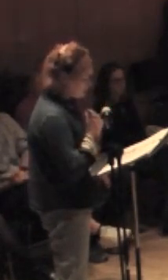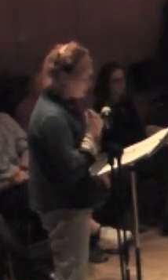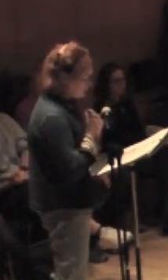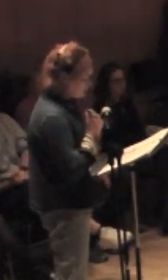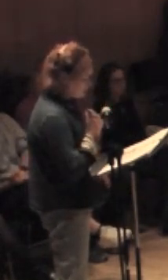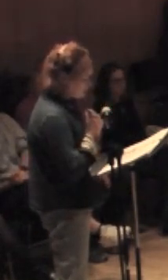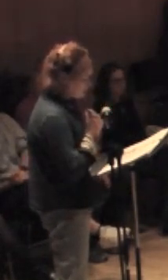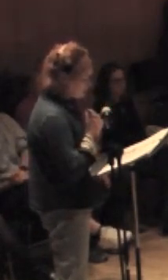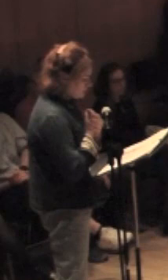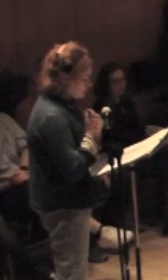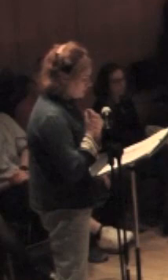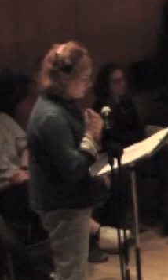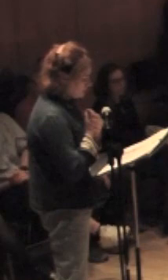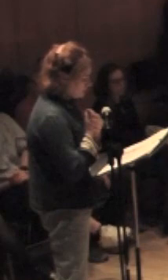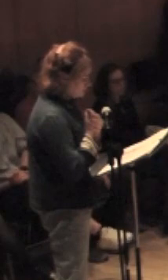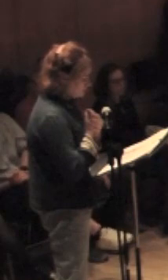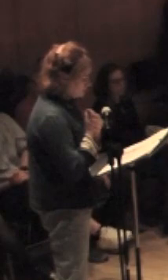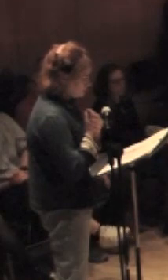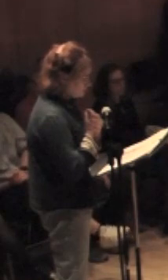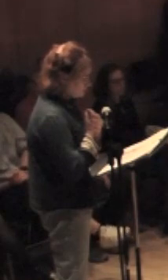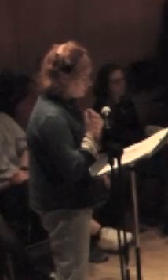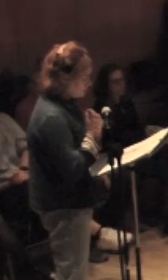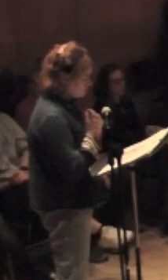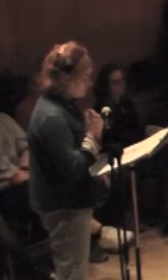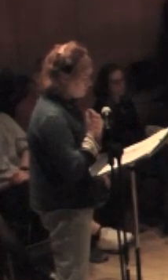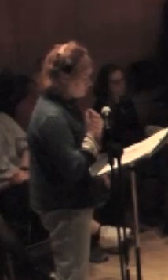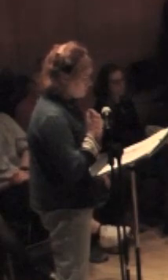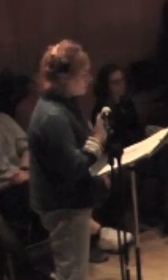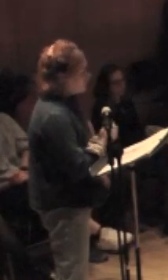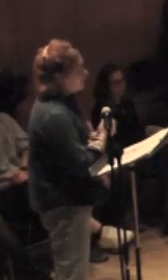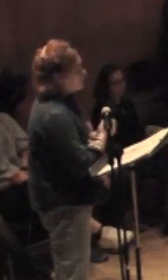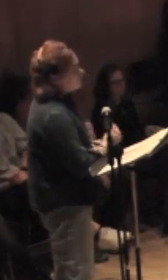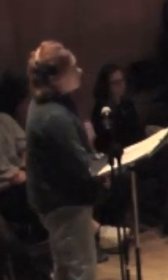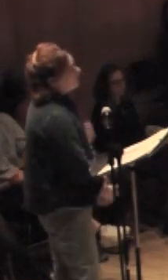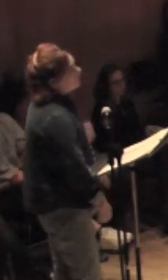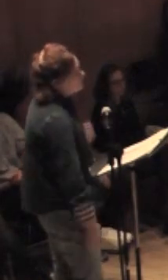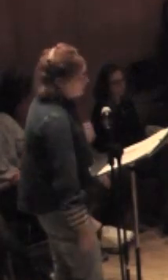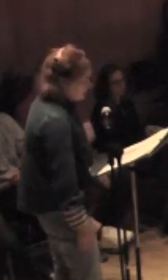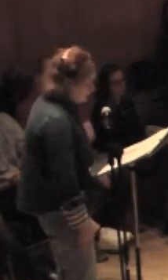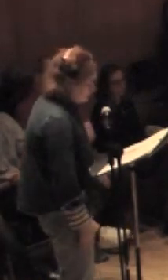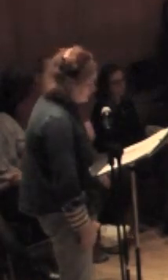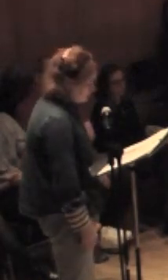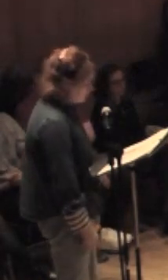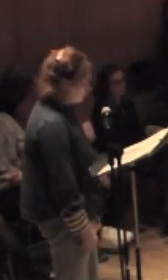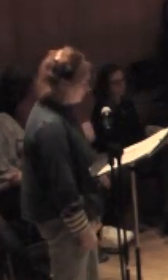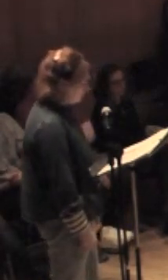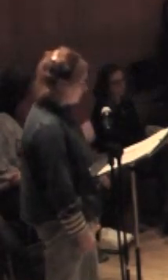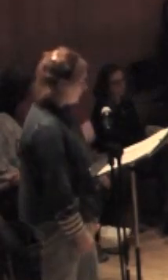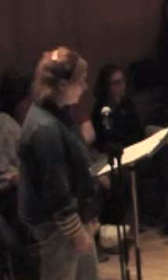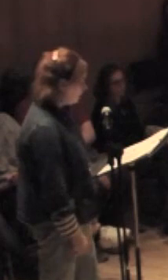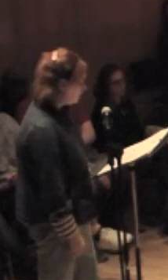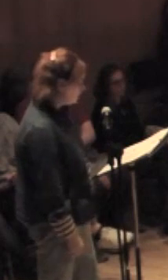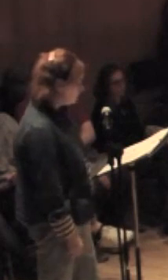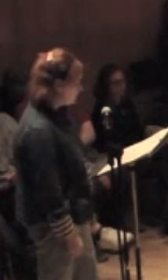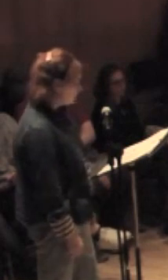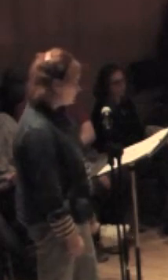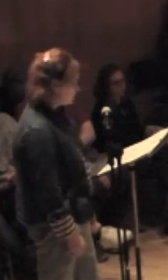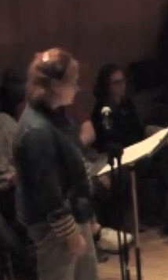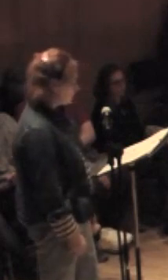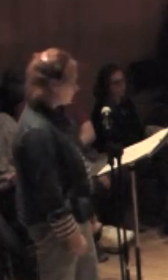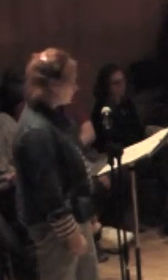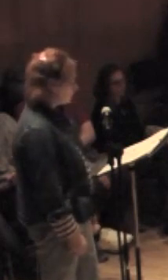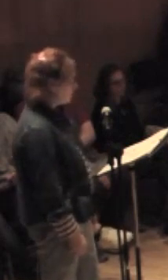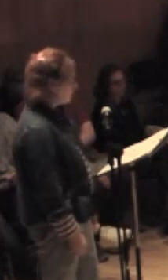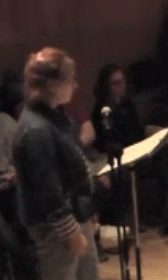to them yeah yeah sure of course you don't like it here there